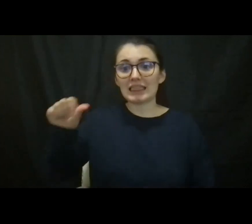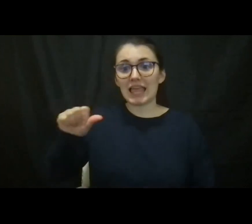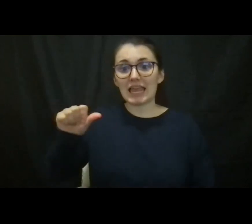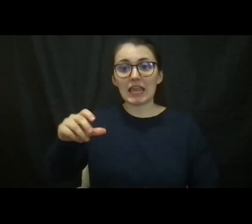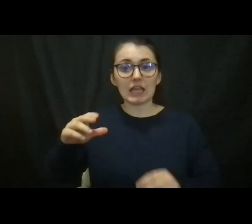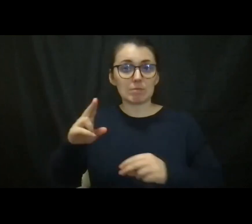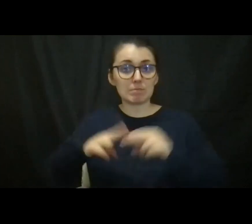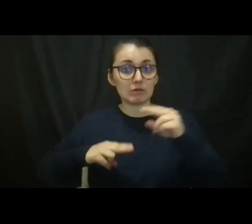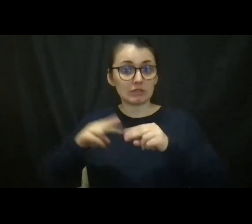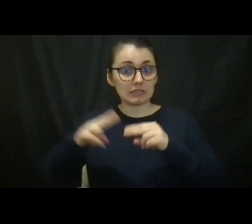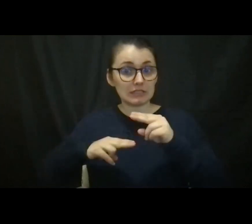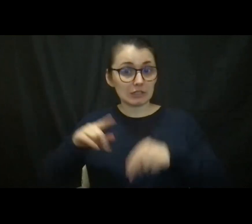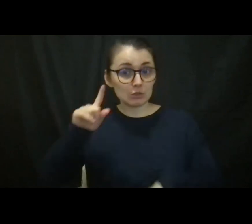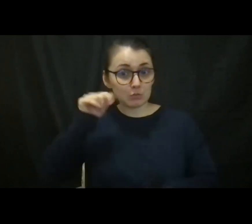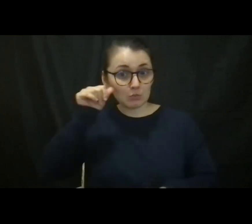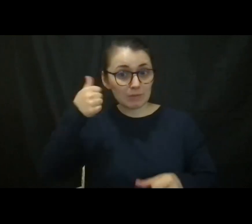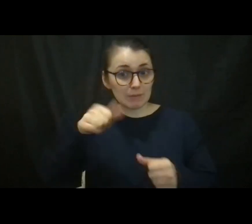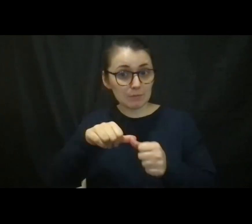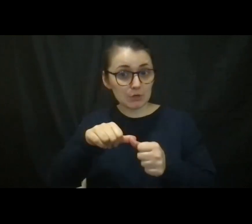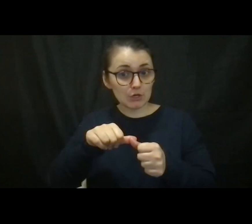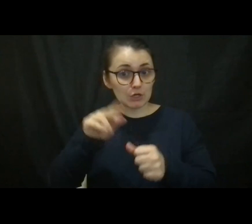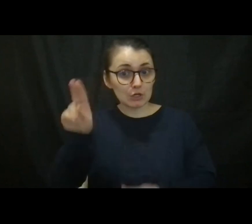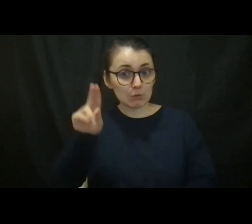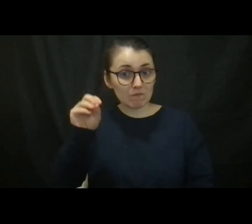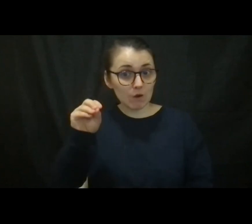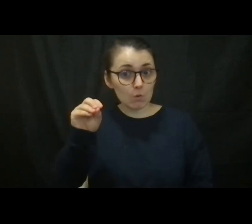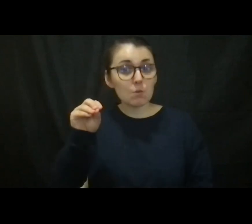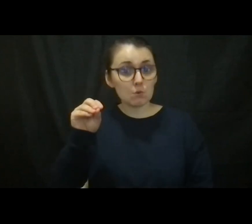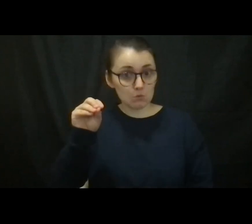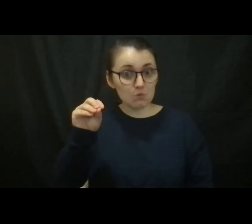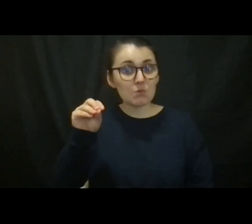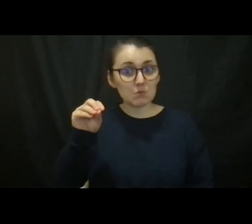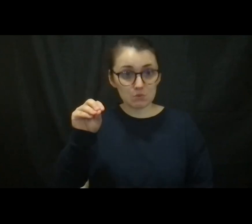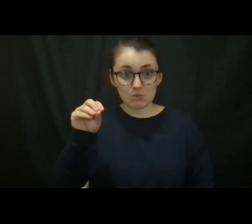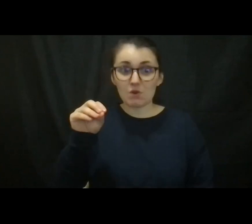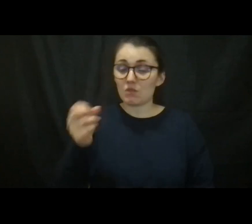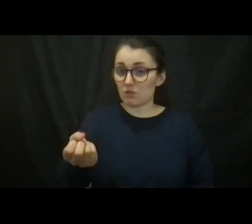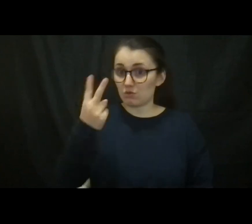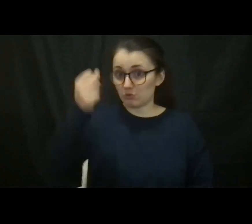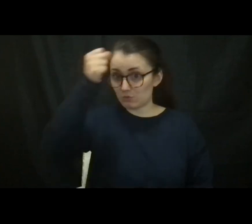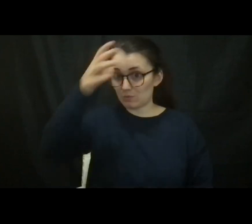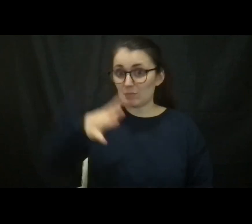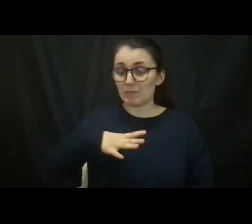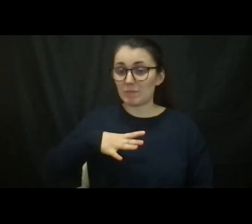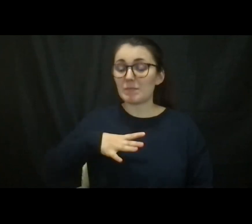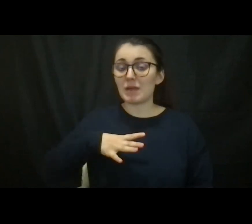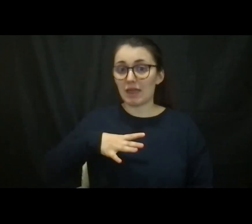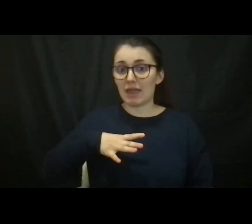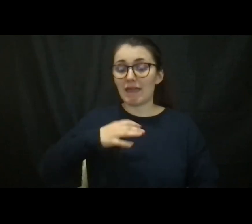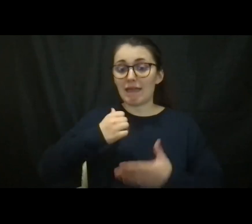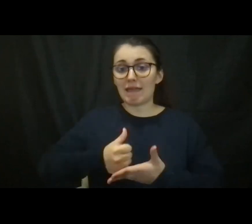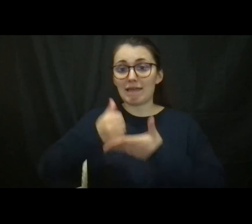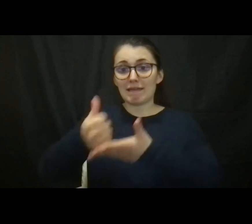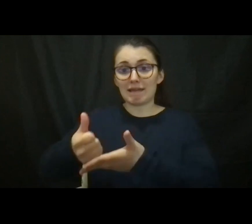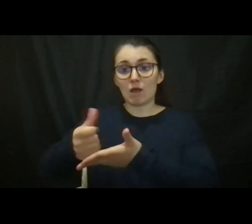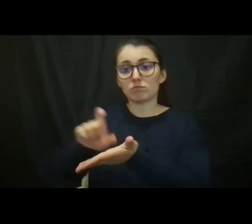State, at Oregon University of Oregon? These two, Bill Bowerman and